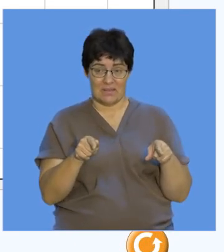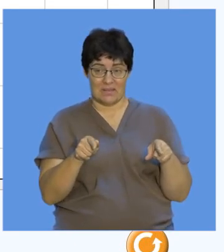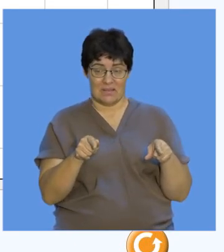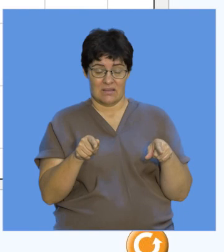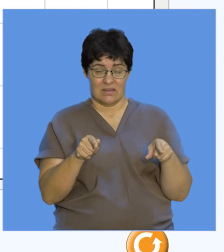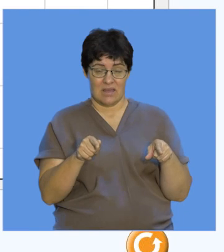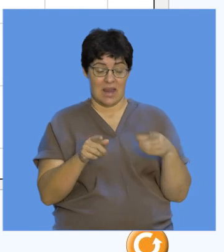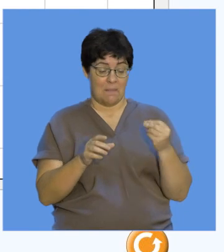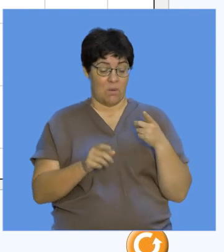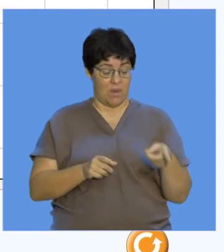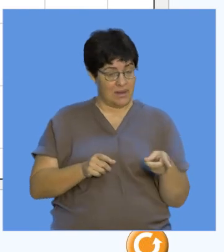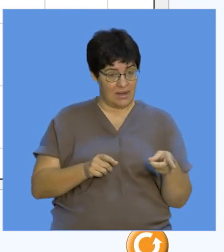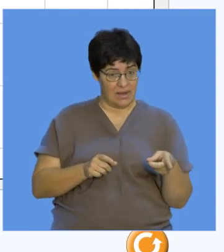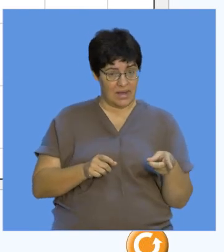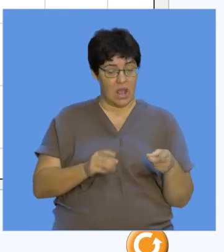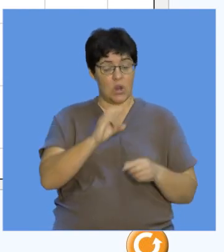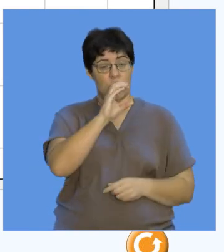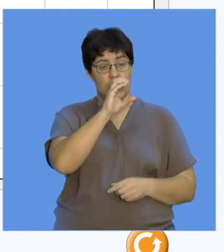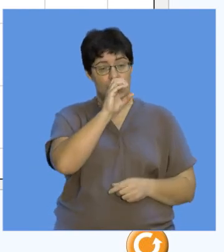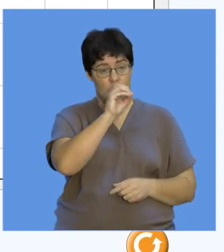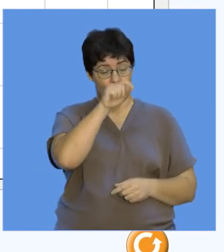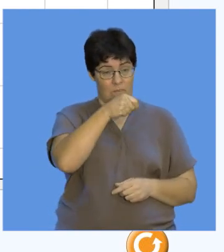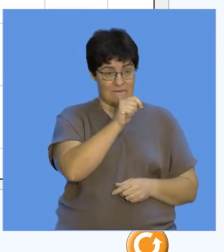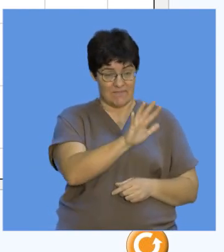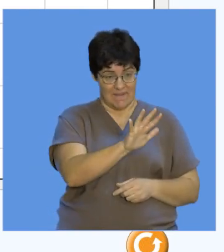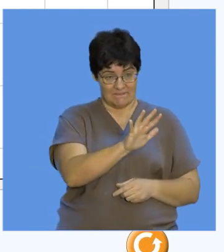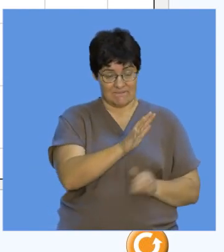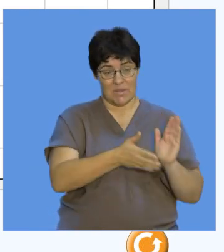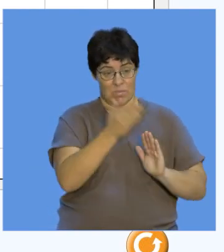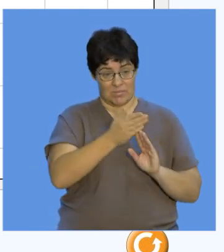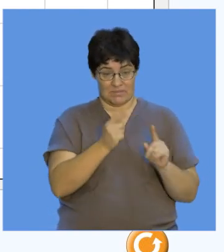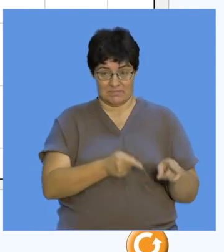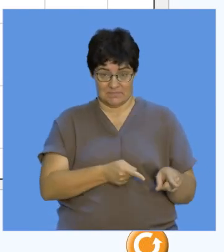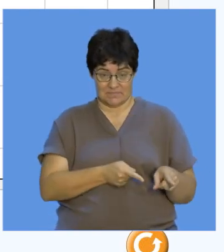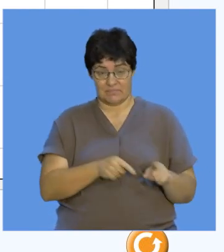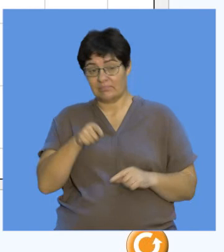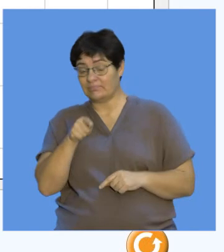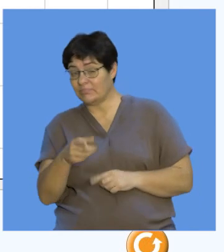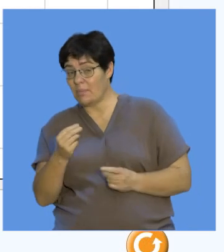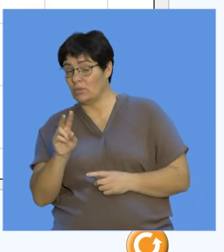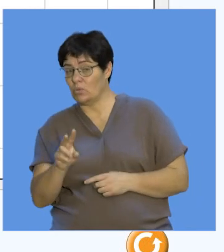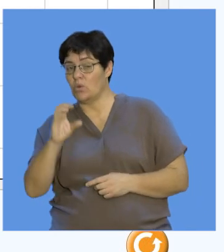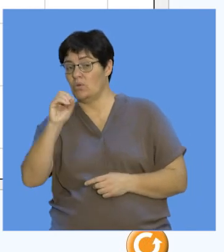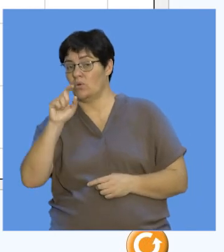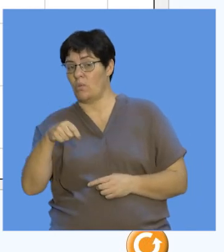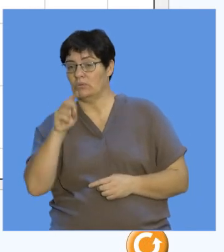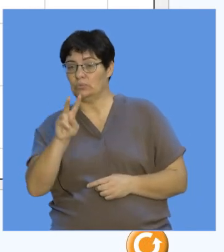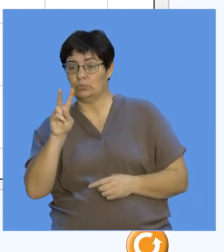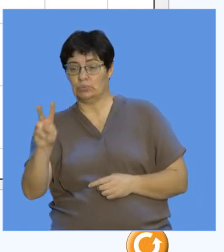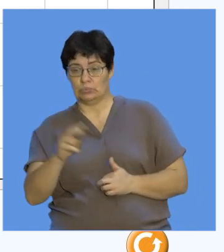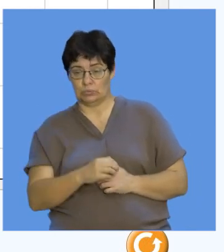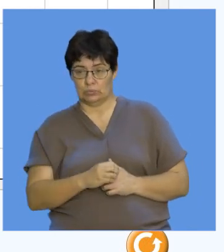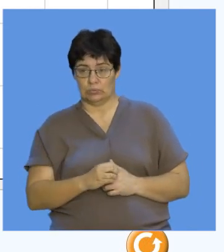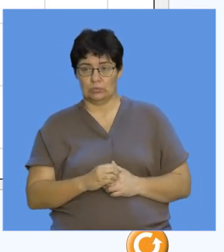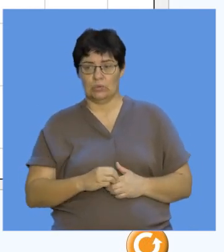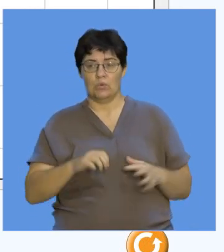number 1 is going at 0.5 for its momentum. Number 2 is 0.22. Watch